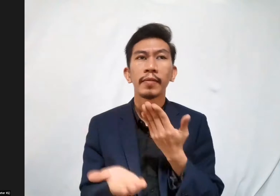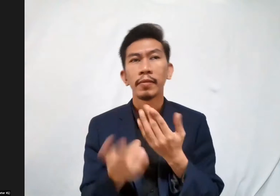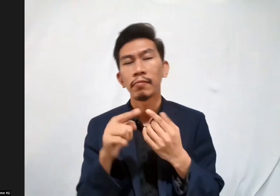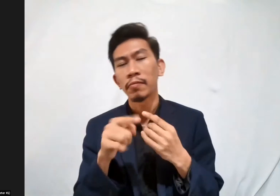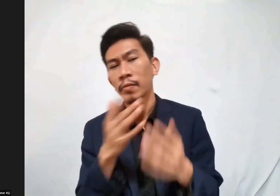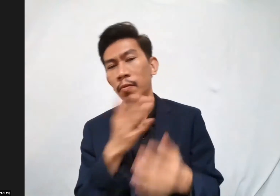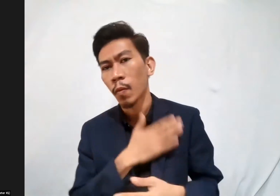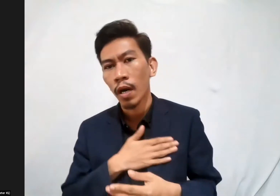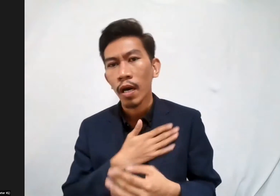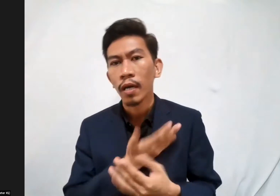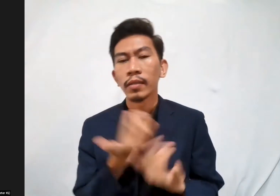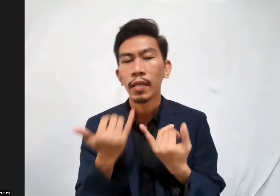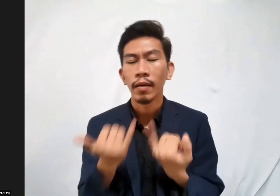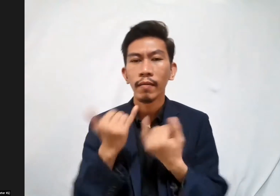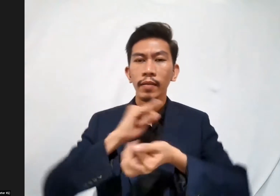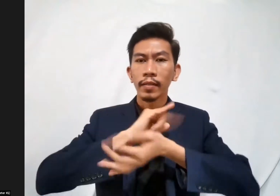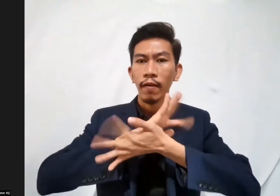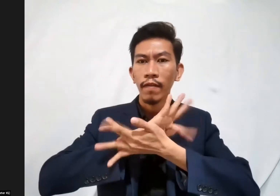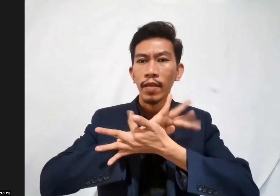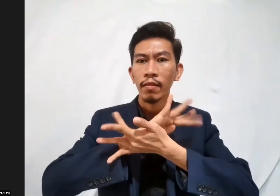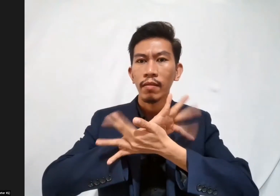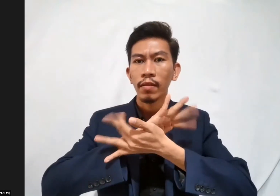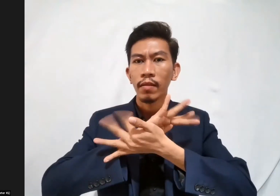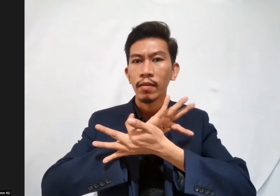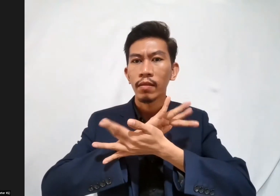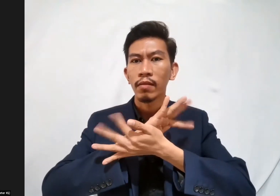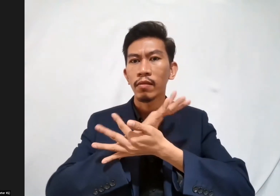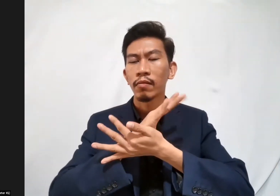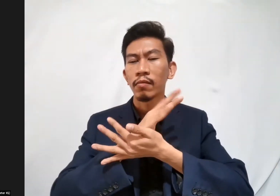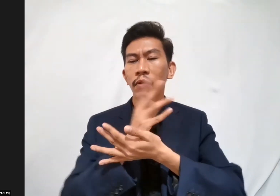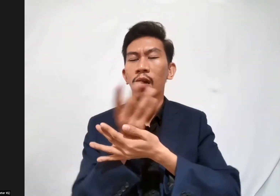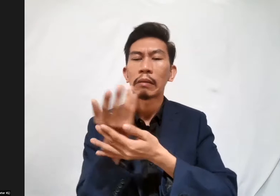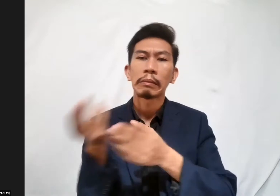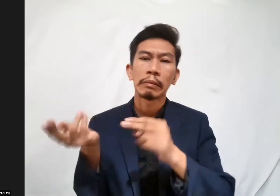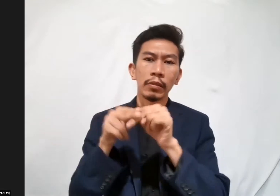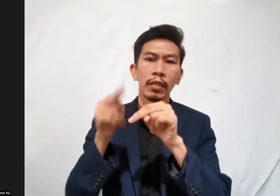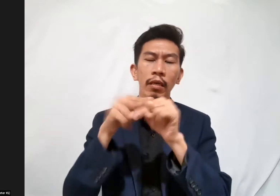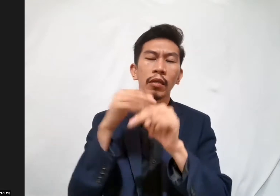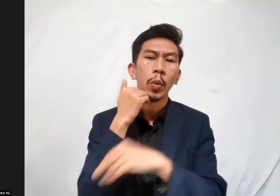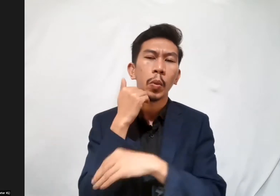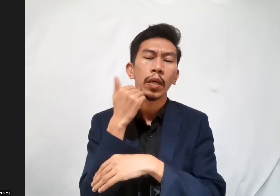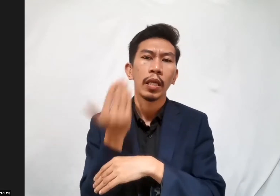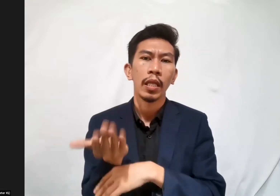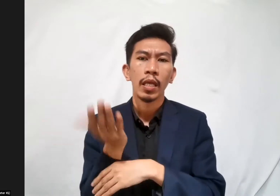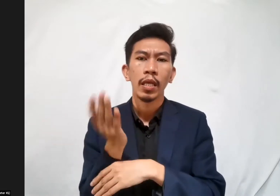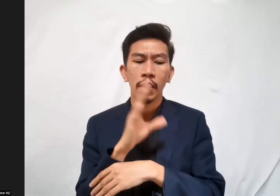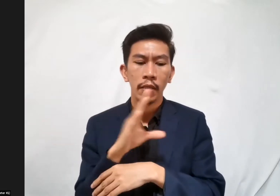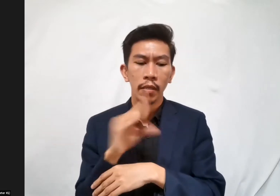given this COVID period, has the mortality risen, or has the stage of the